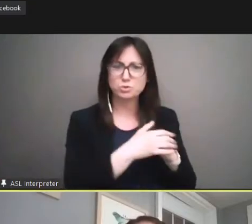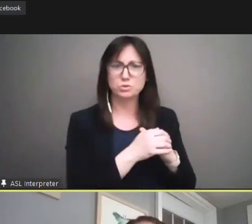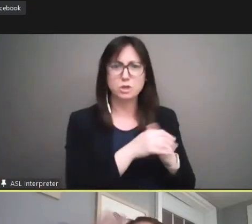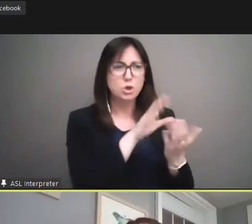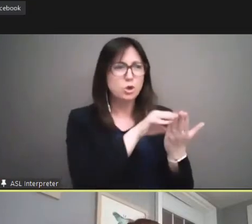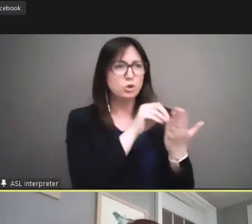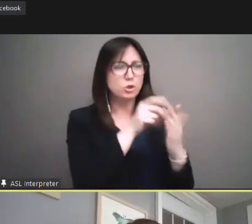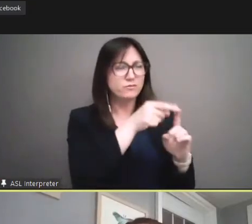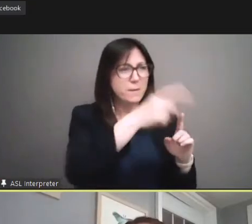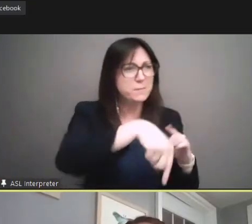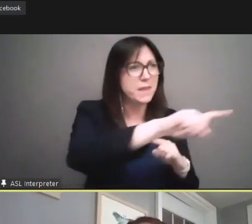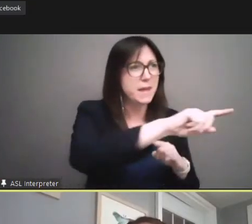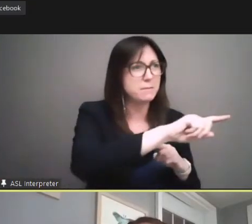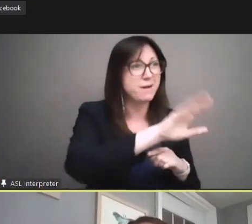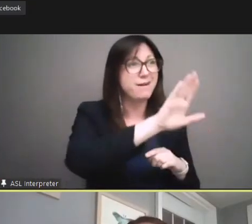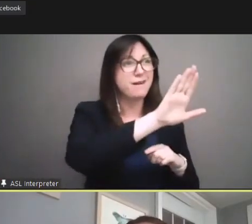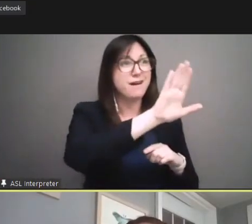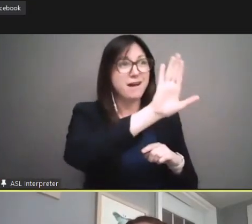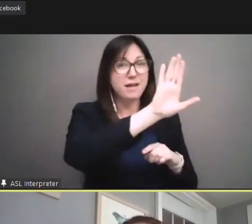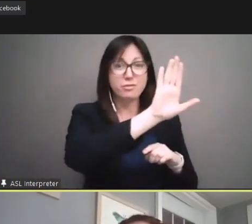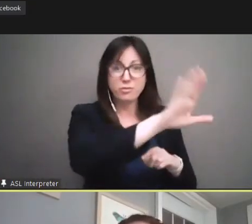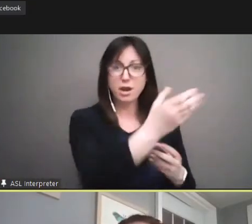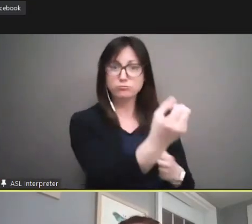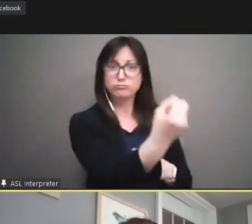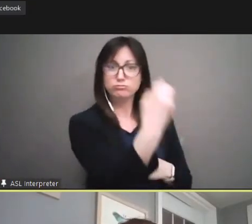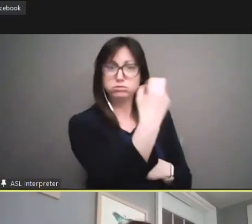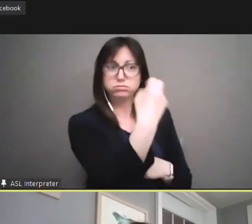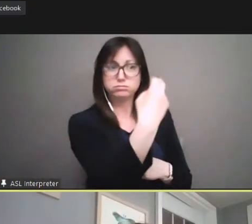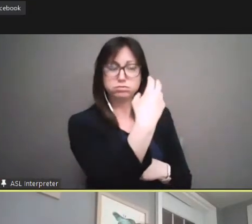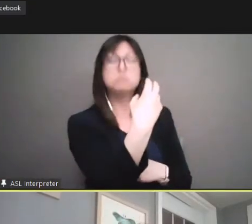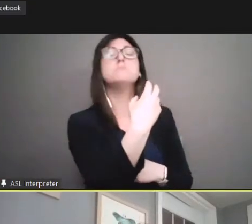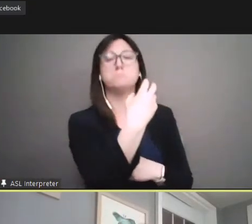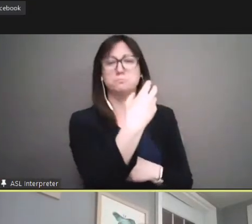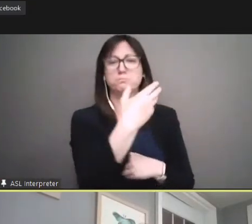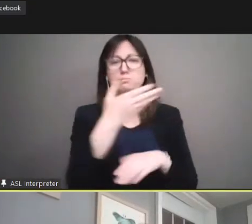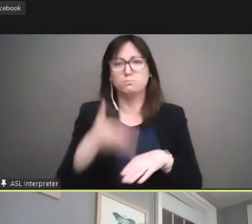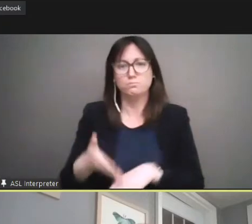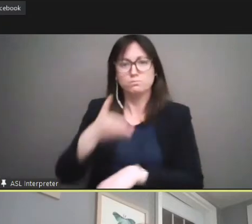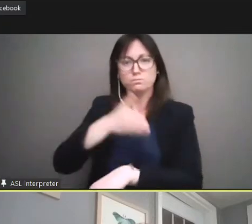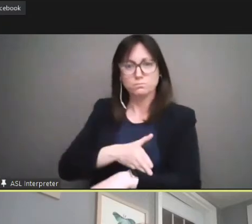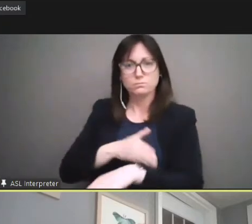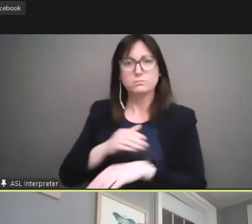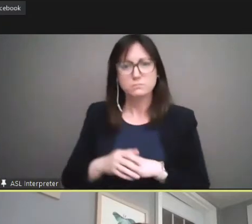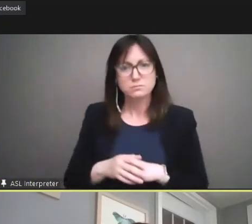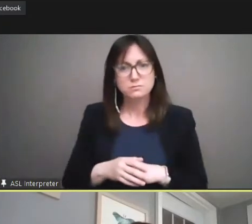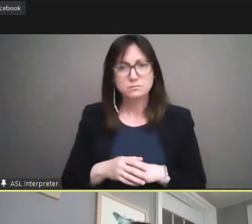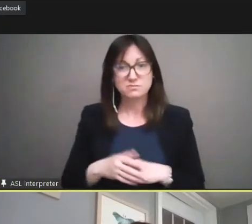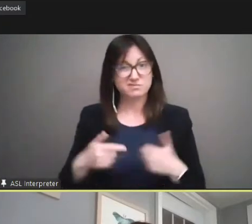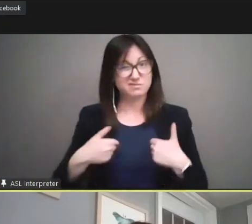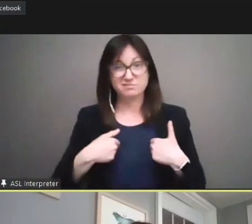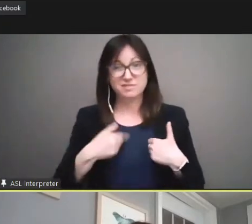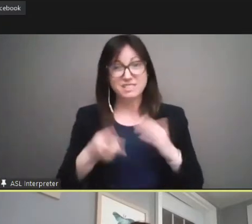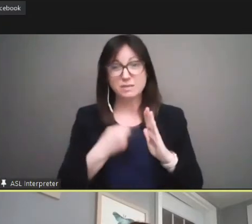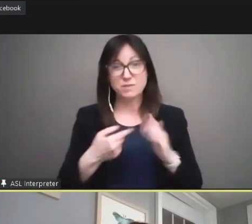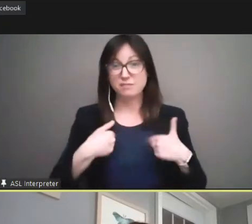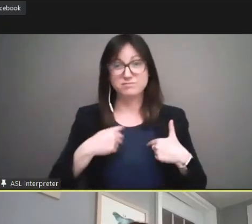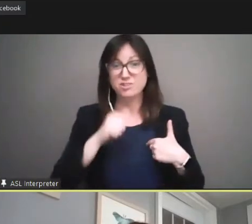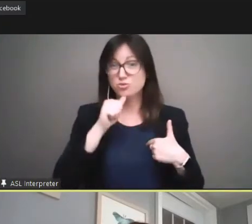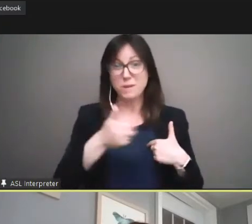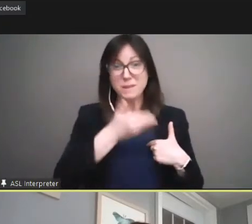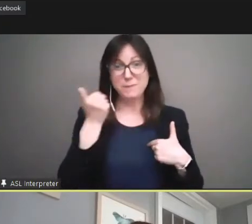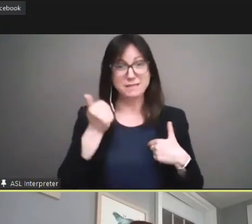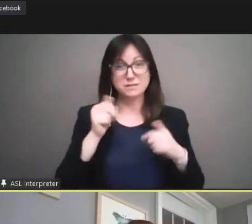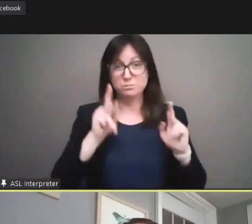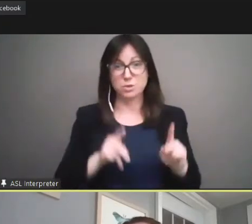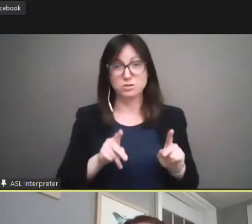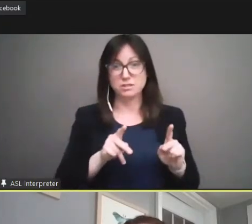and then taking that education and doing better? So yeah, I'm not always the best person to engage in trust